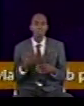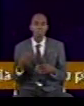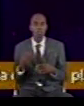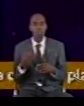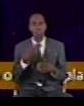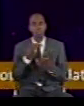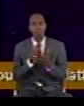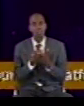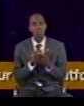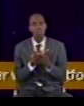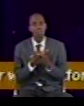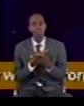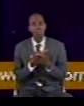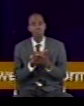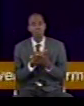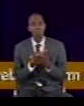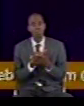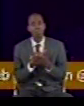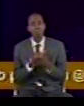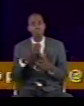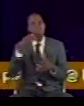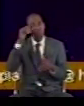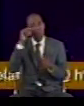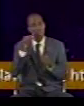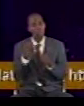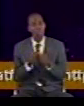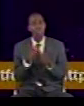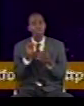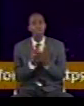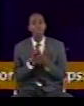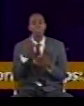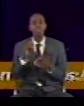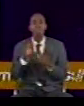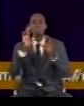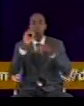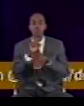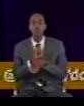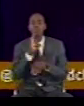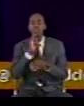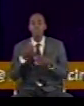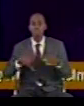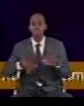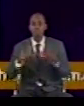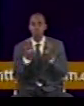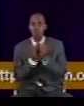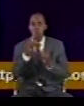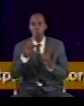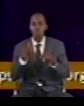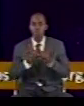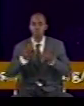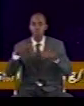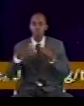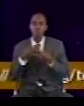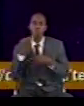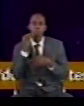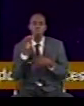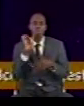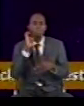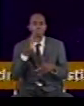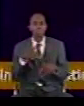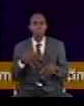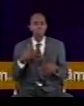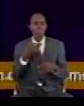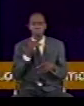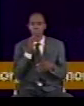that the miracle is going on even while you are going home. So it was as if I did not receive